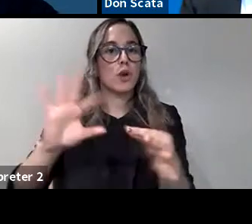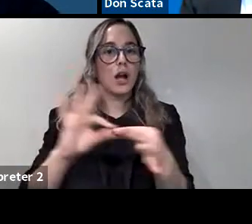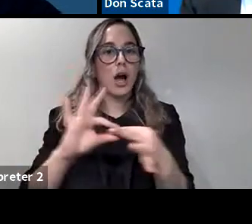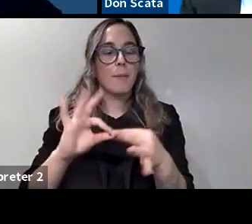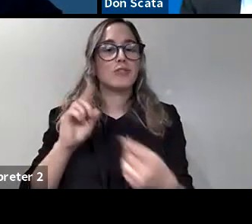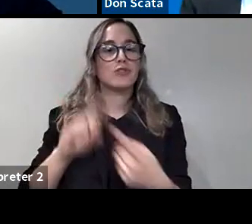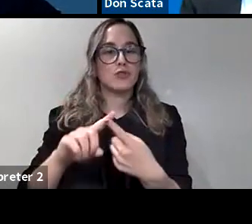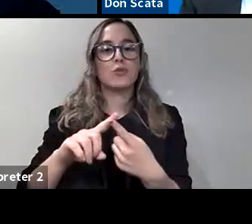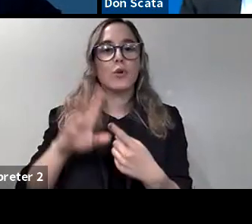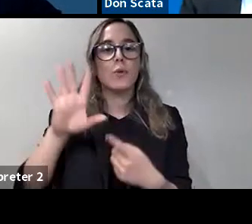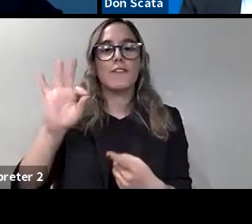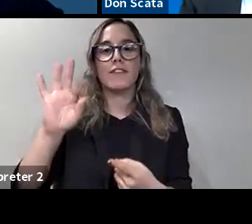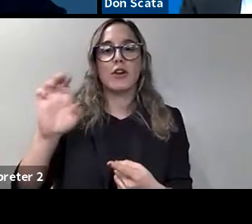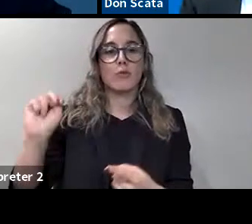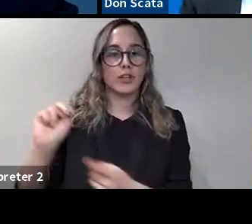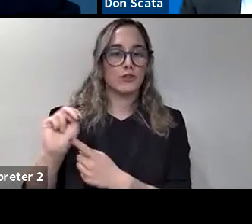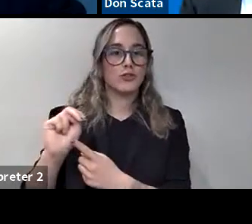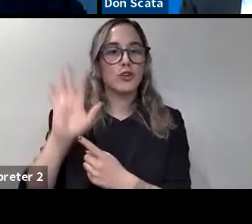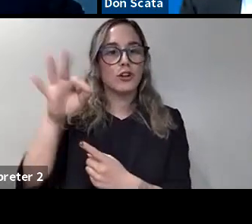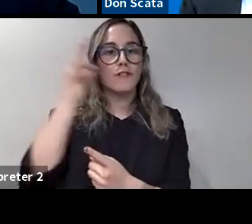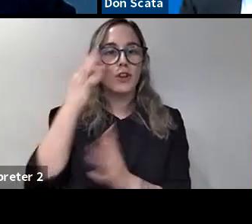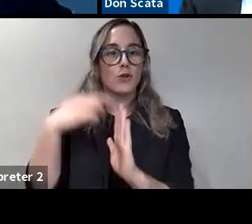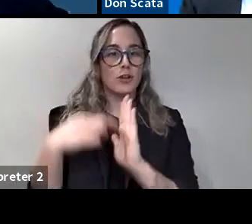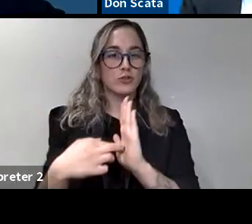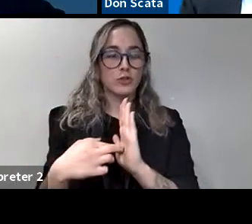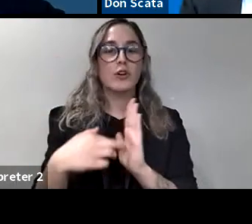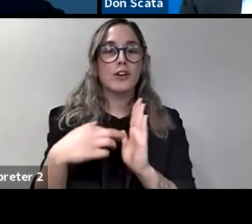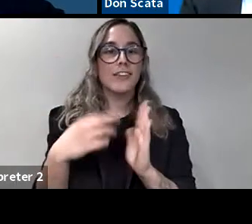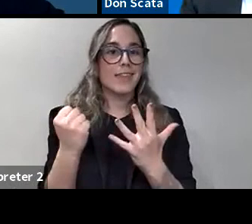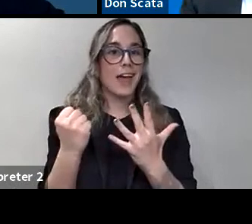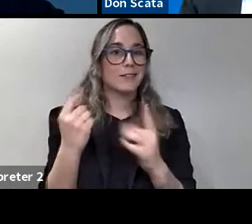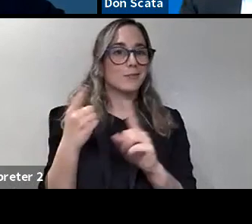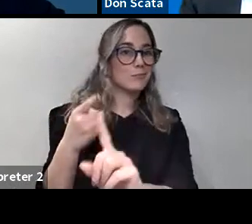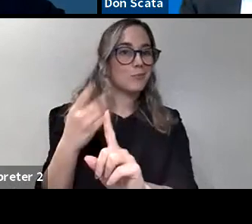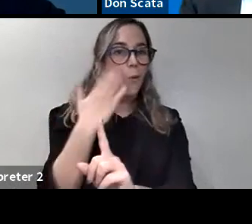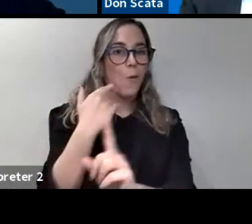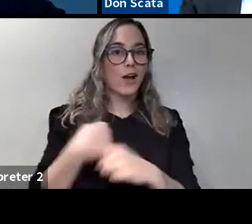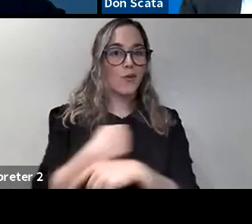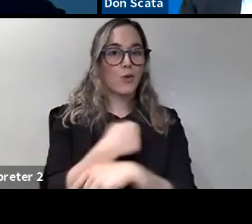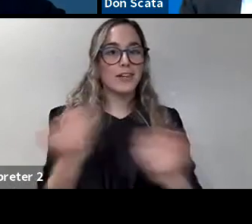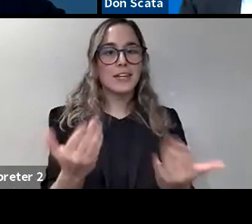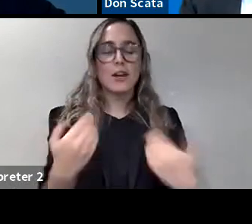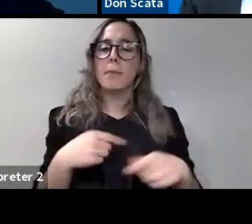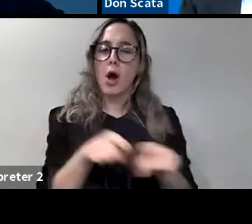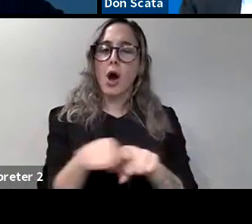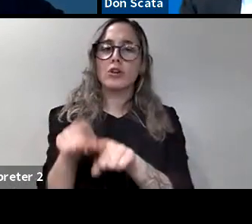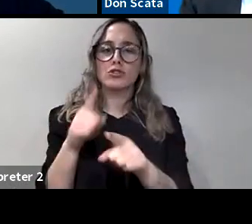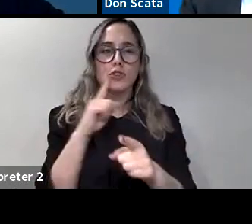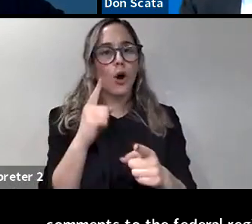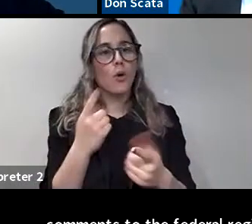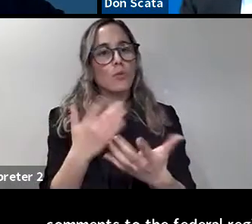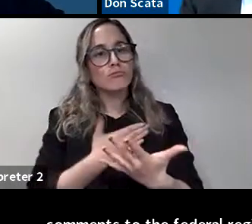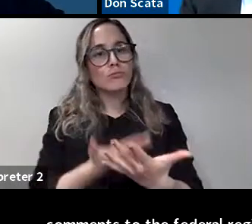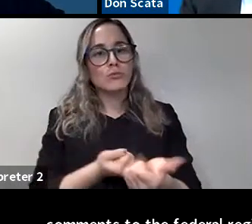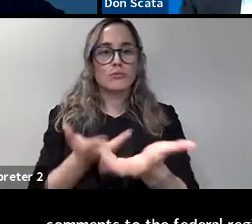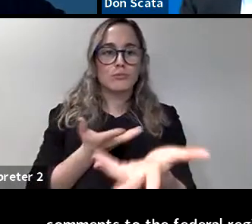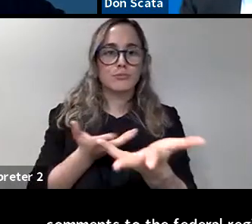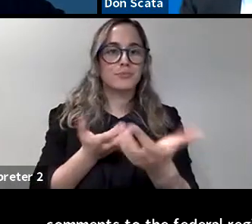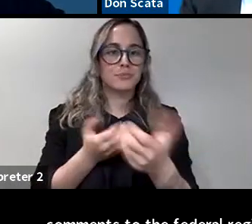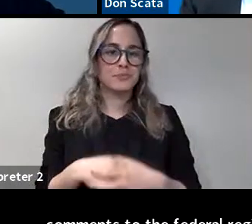to the Federal Register. That's primarily why we're here, but we're also going to work through questions, and I'll remind this at the end.